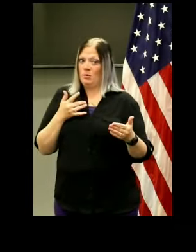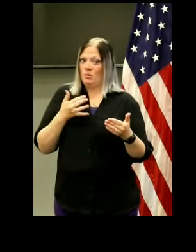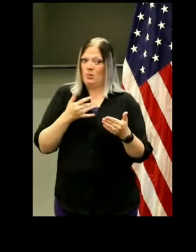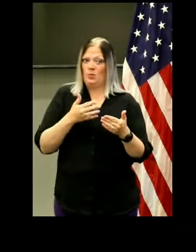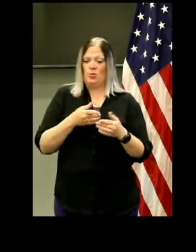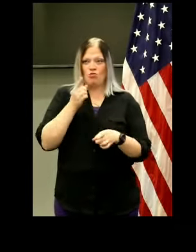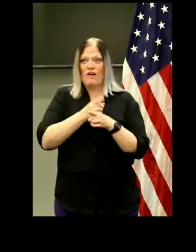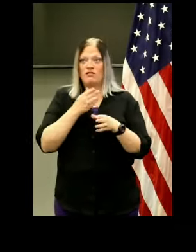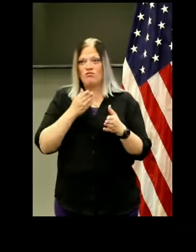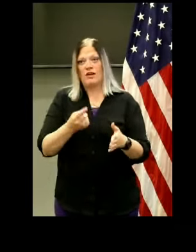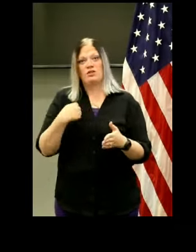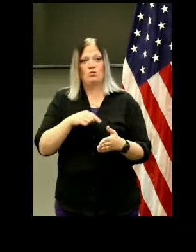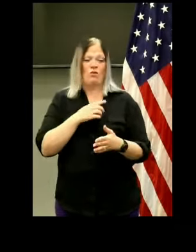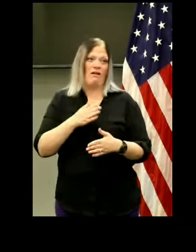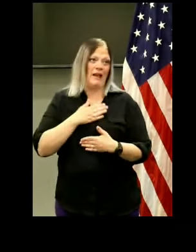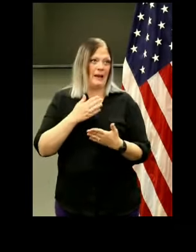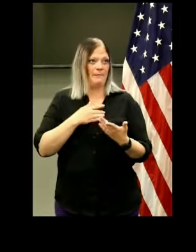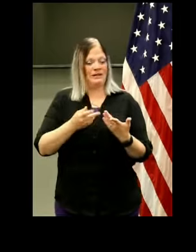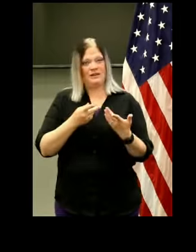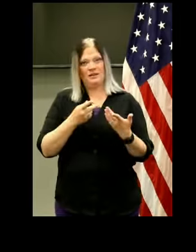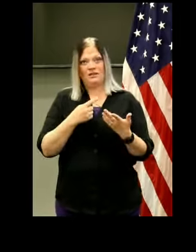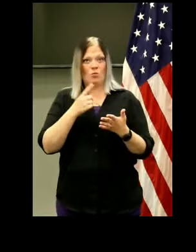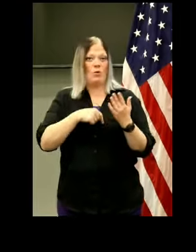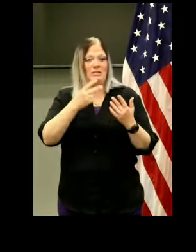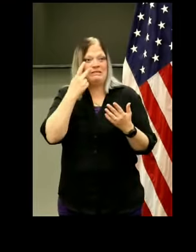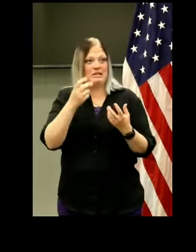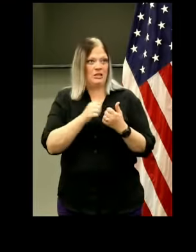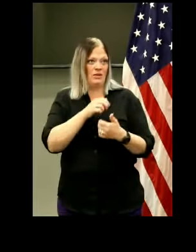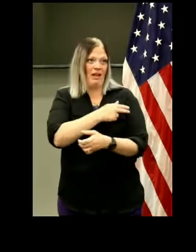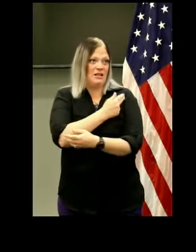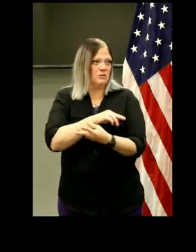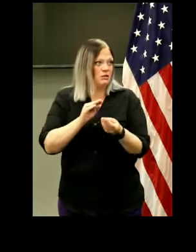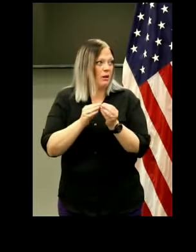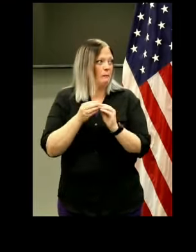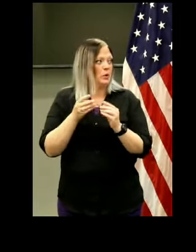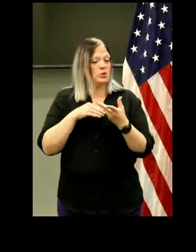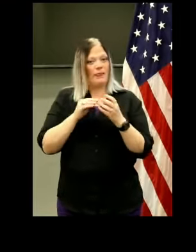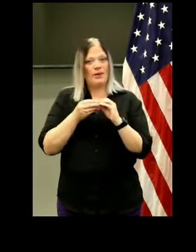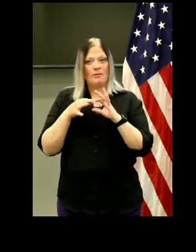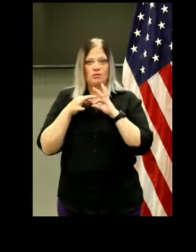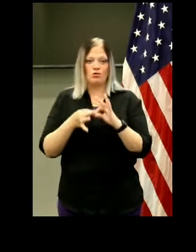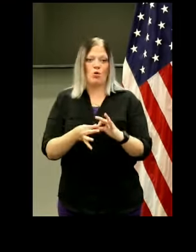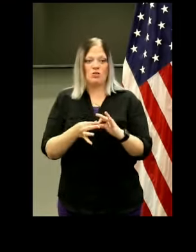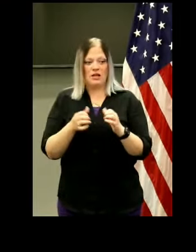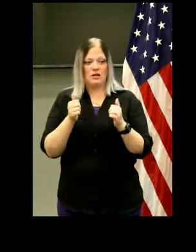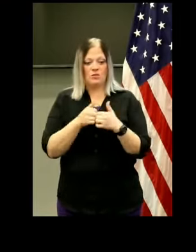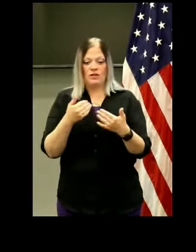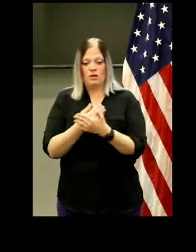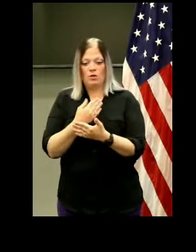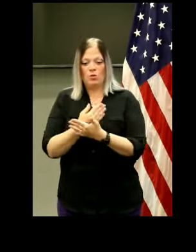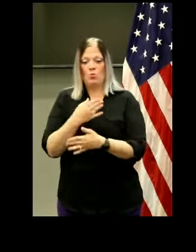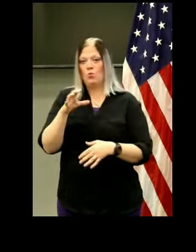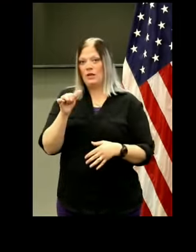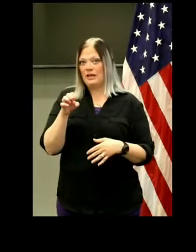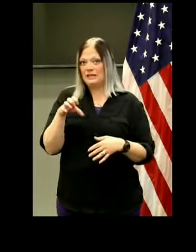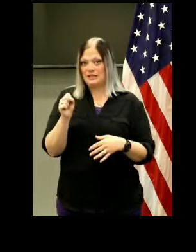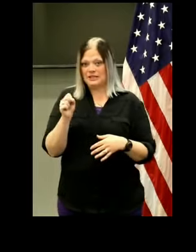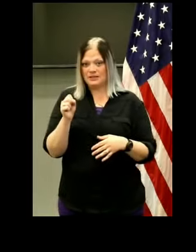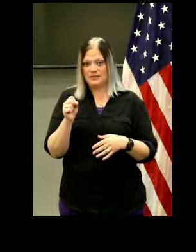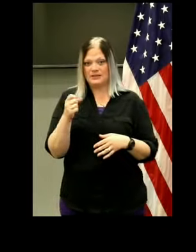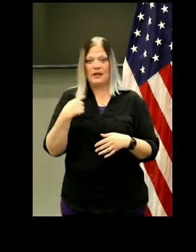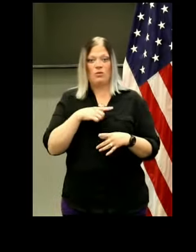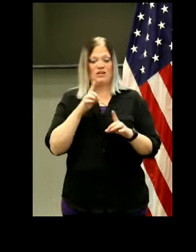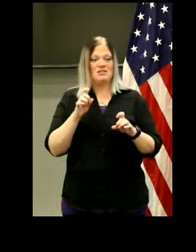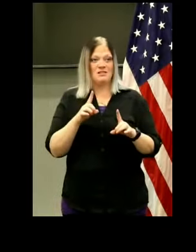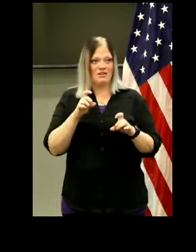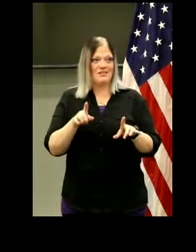with what we're seeing with regards to the hospitalization numbers, as well as the numbers associated with new cases. New cases that we're